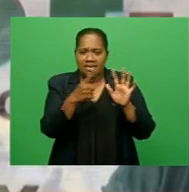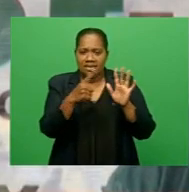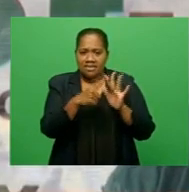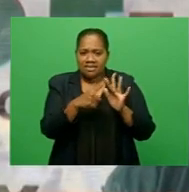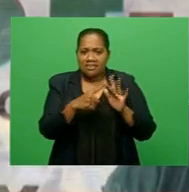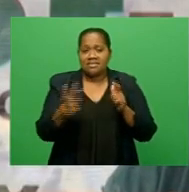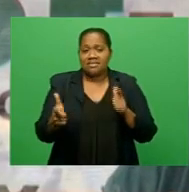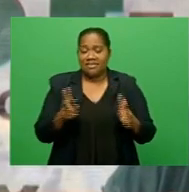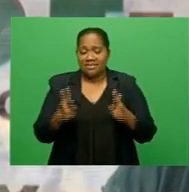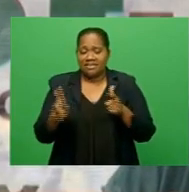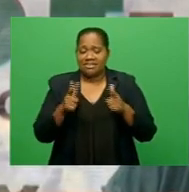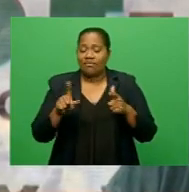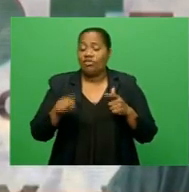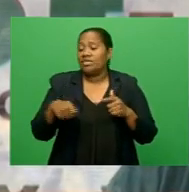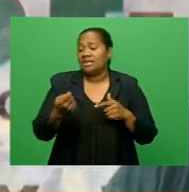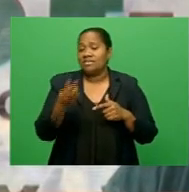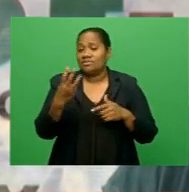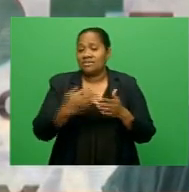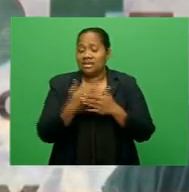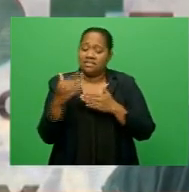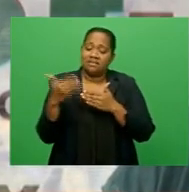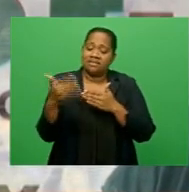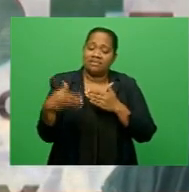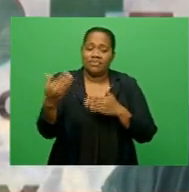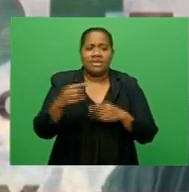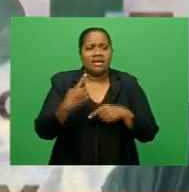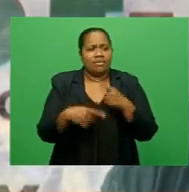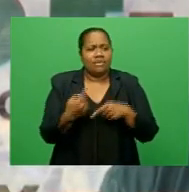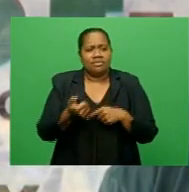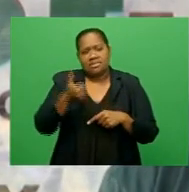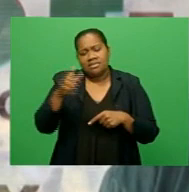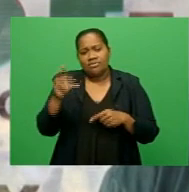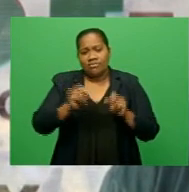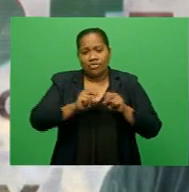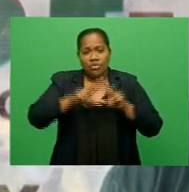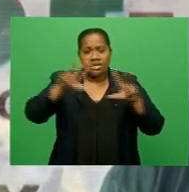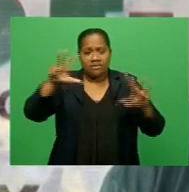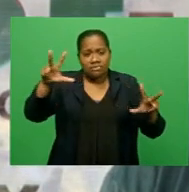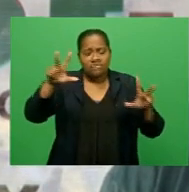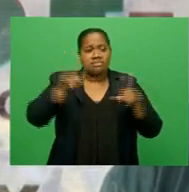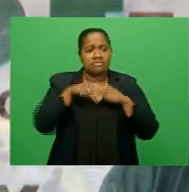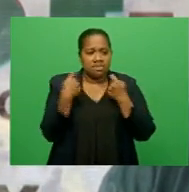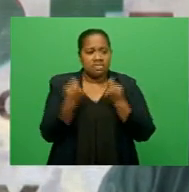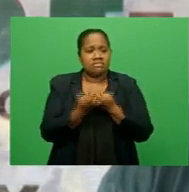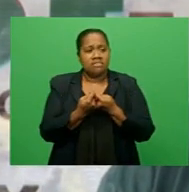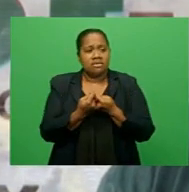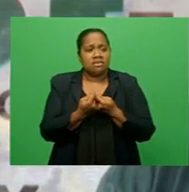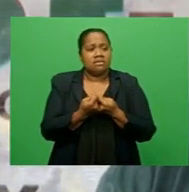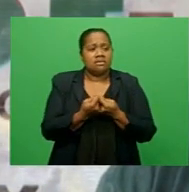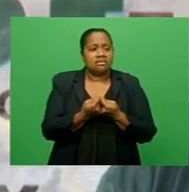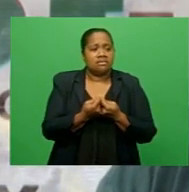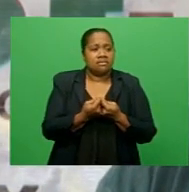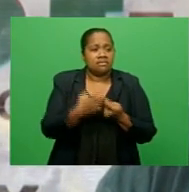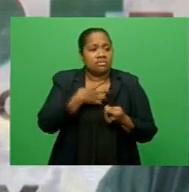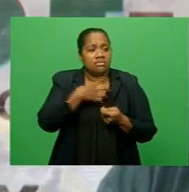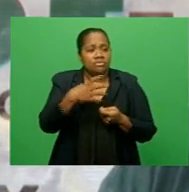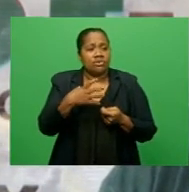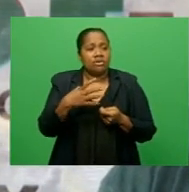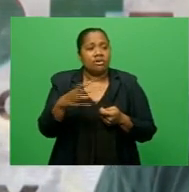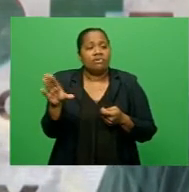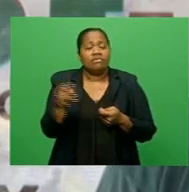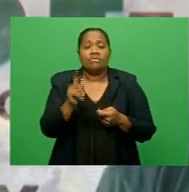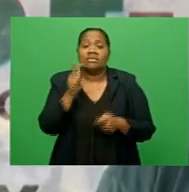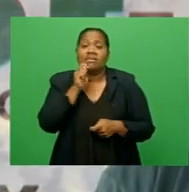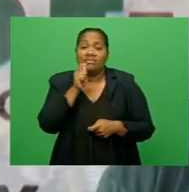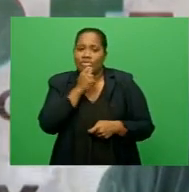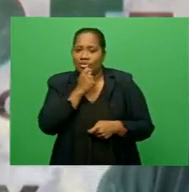Viti level and about 6 from Viti level, from Vodo level, sorry. And the rest are from Tavini. There's more from outside of Tavini this